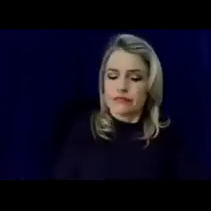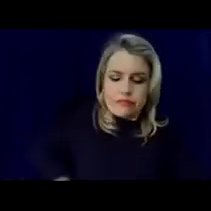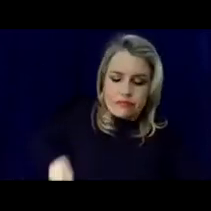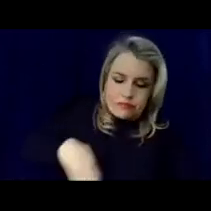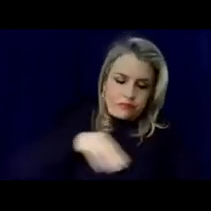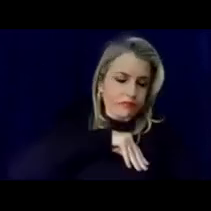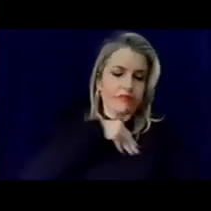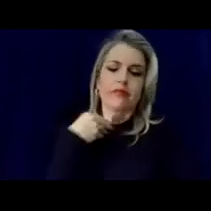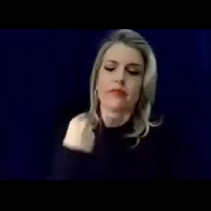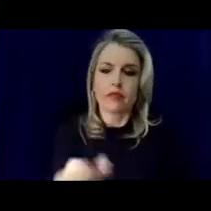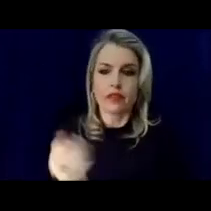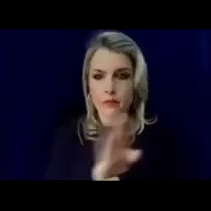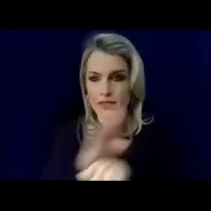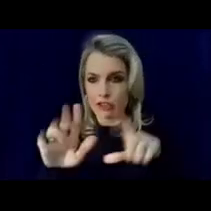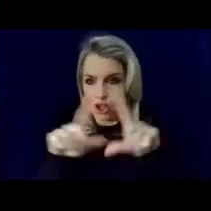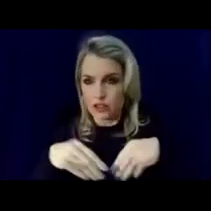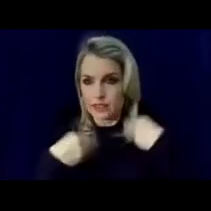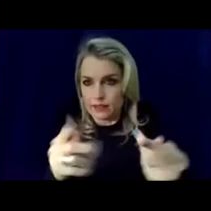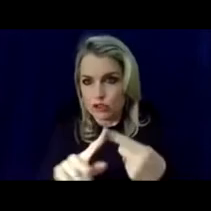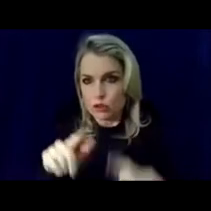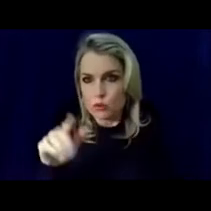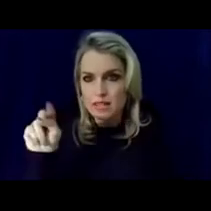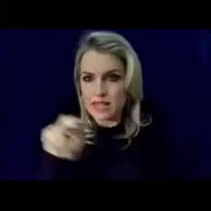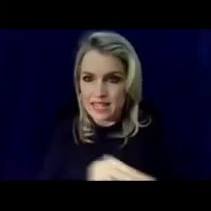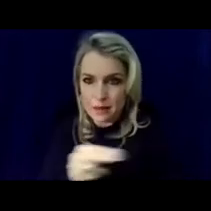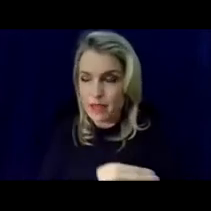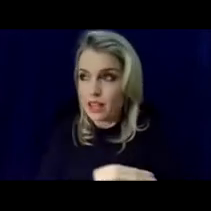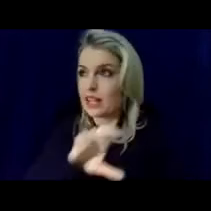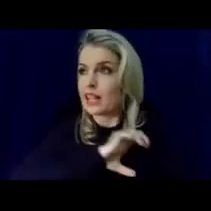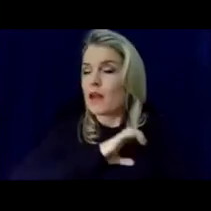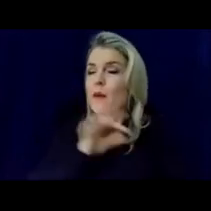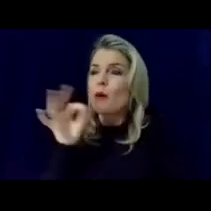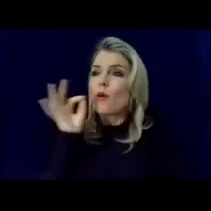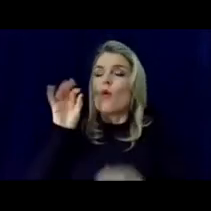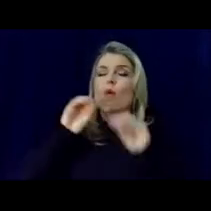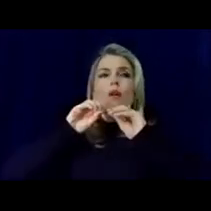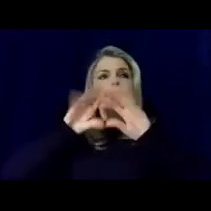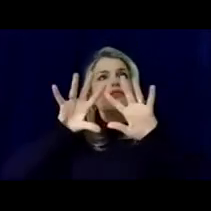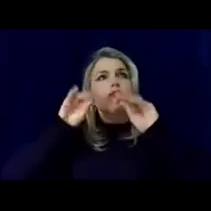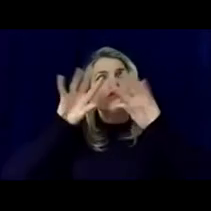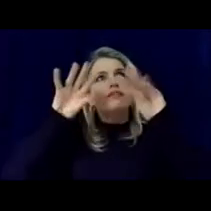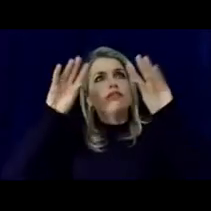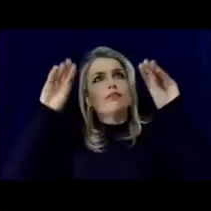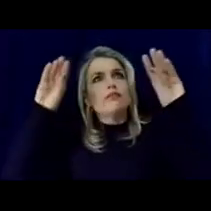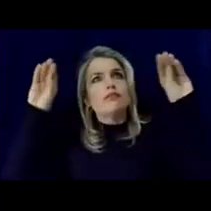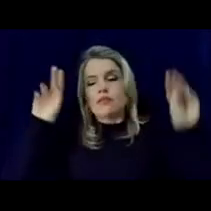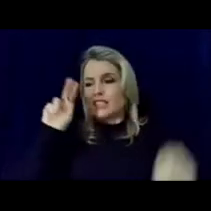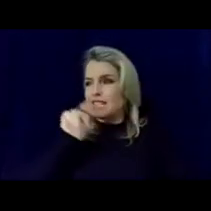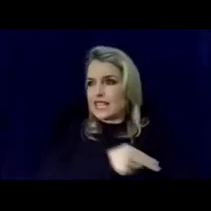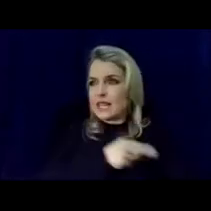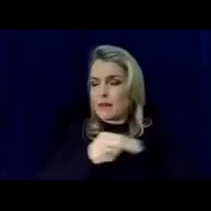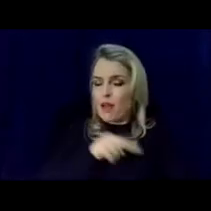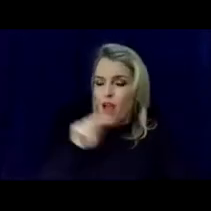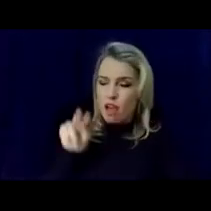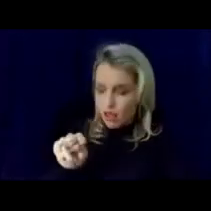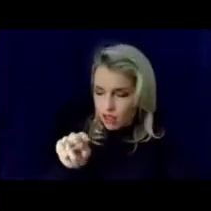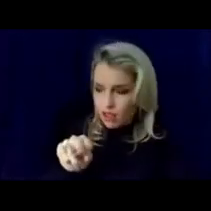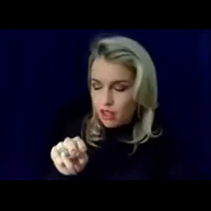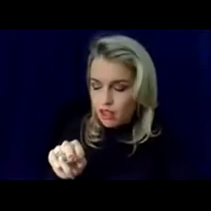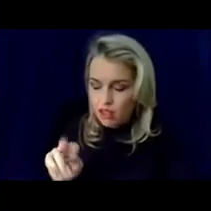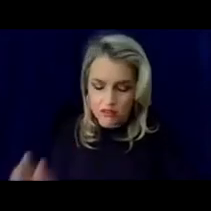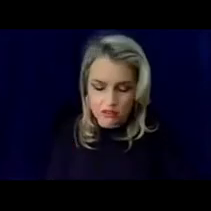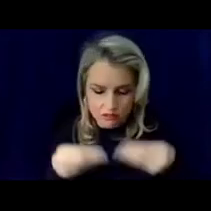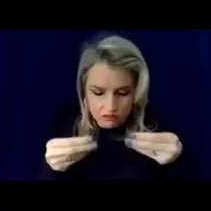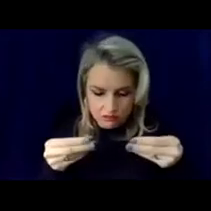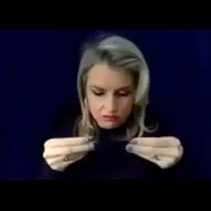card and hands the card to Nima. Clinton releases a cloud of smoke into the air. Nima looks down in awe, the business card in her